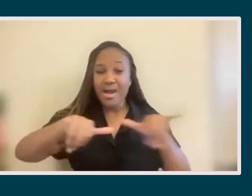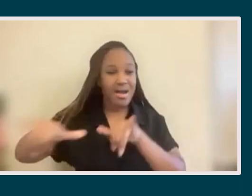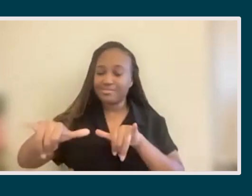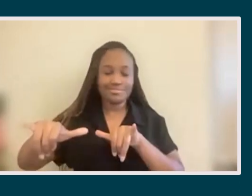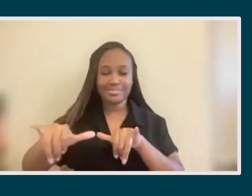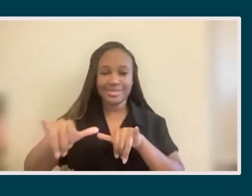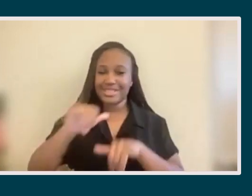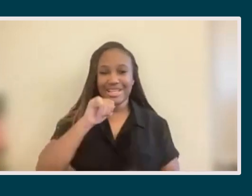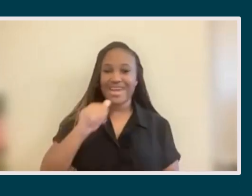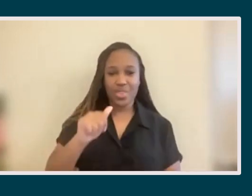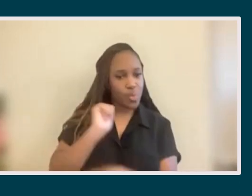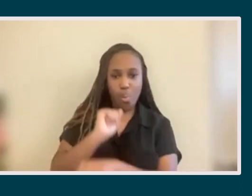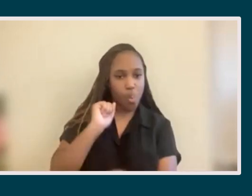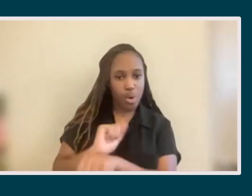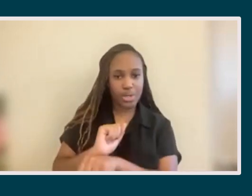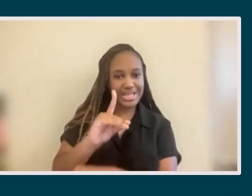work either.